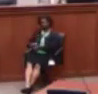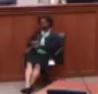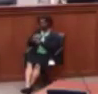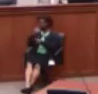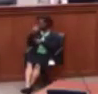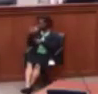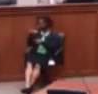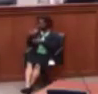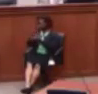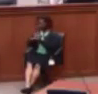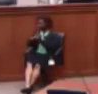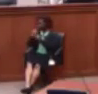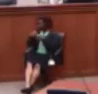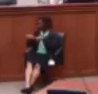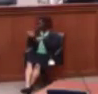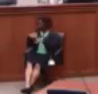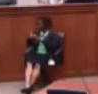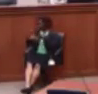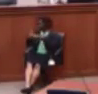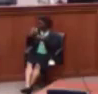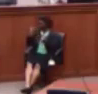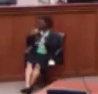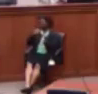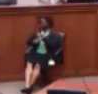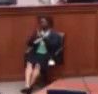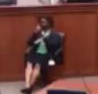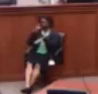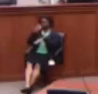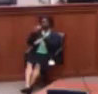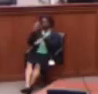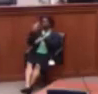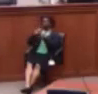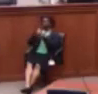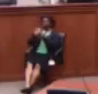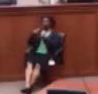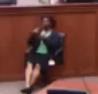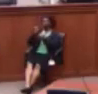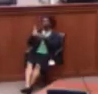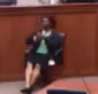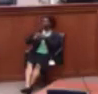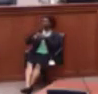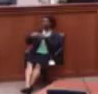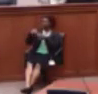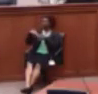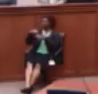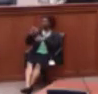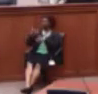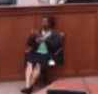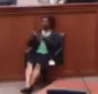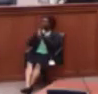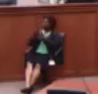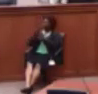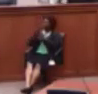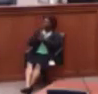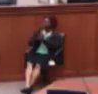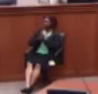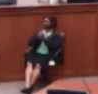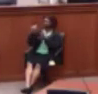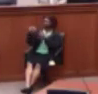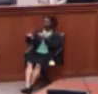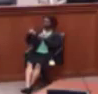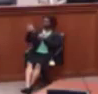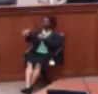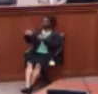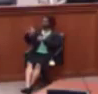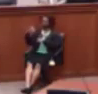a process whereby if these the consequences of these need to be appealed, they can. So this is not the